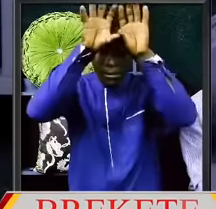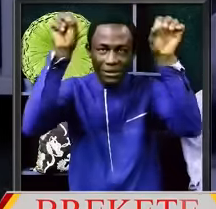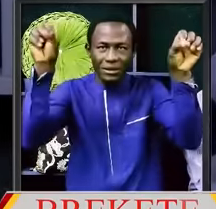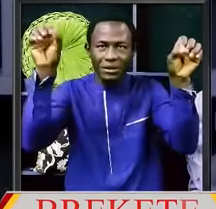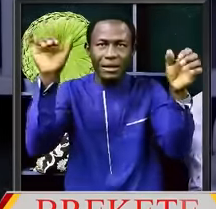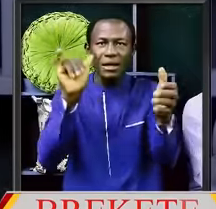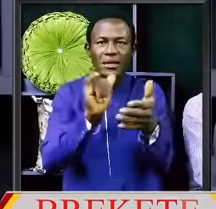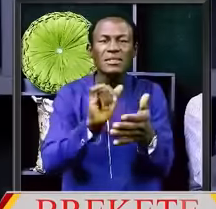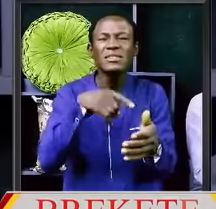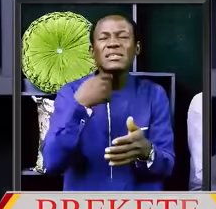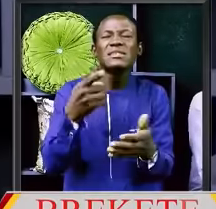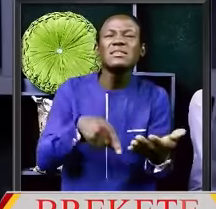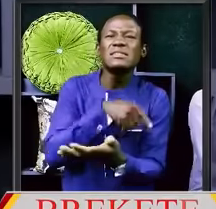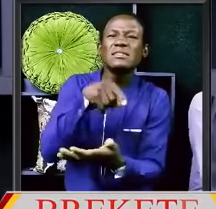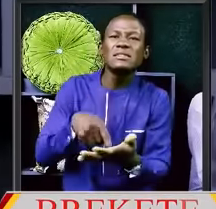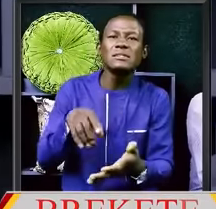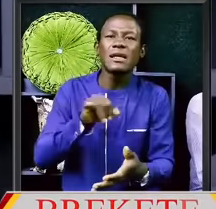one,